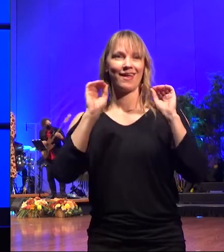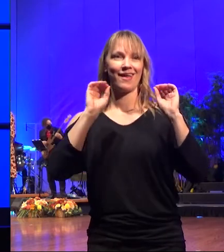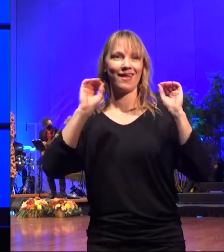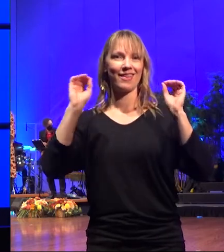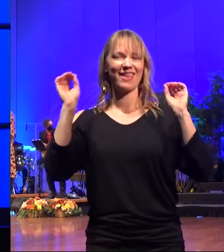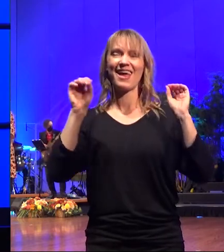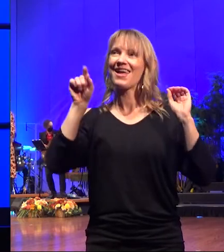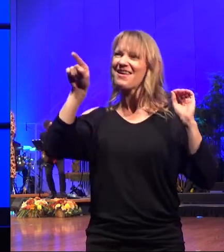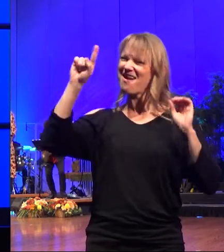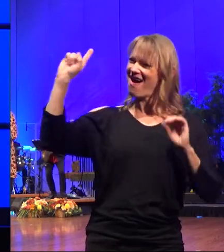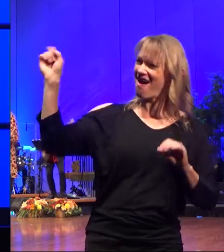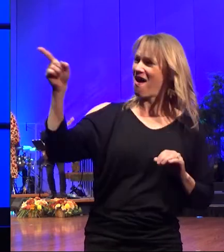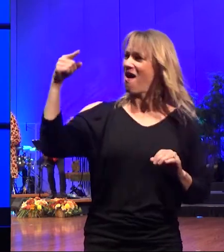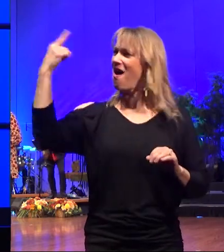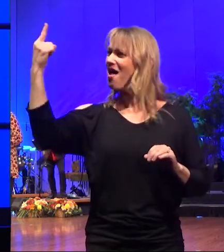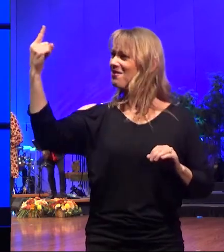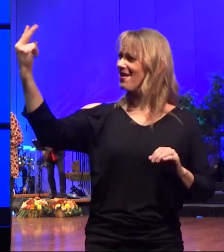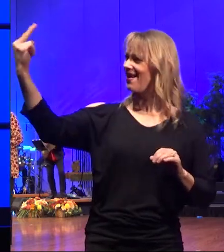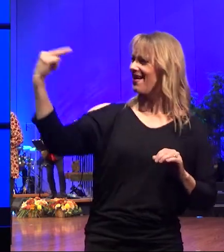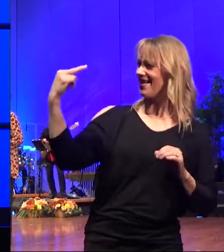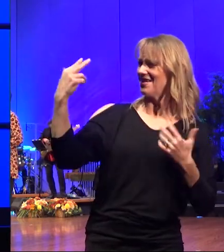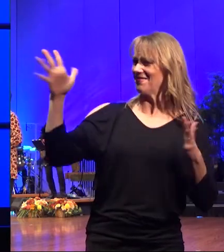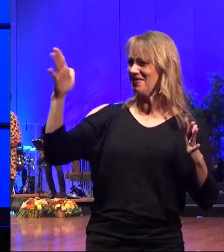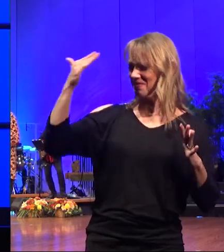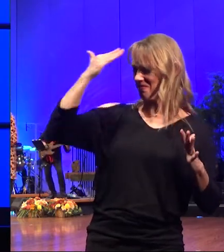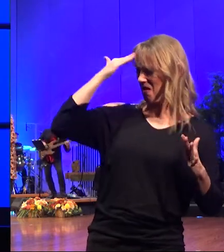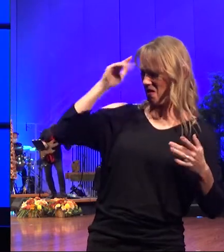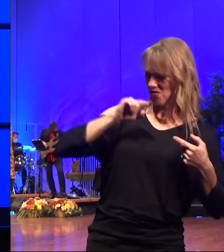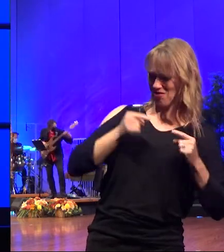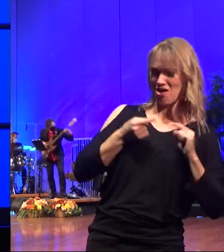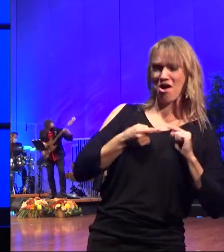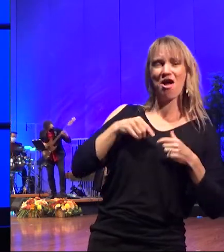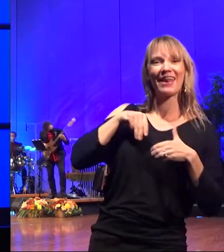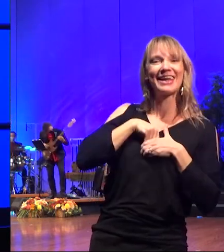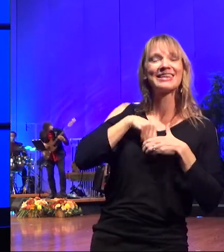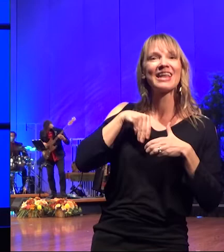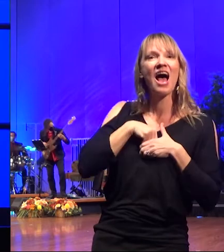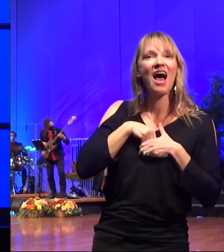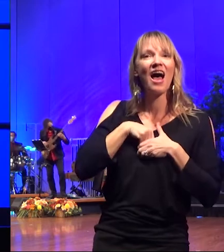hide. You're the only one who knows what's hurting inside.